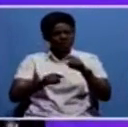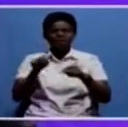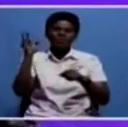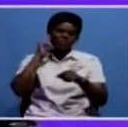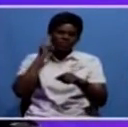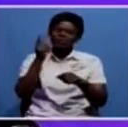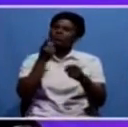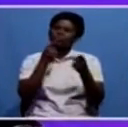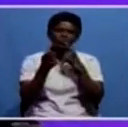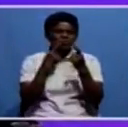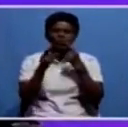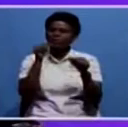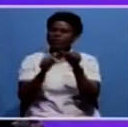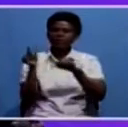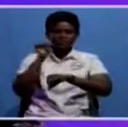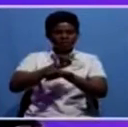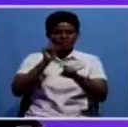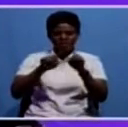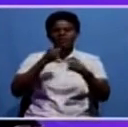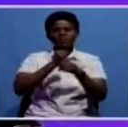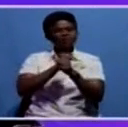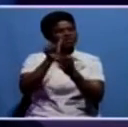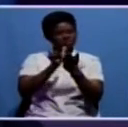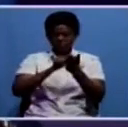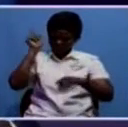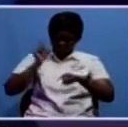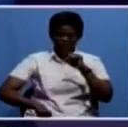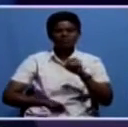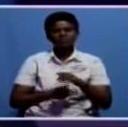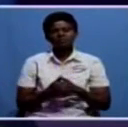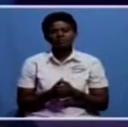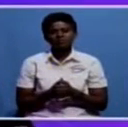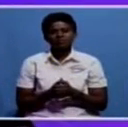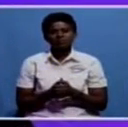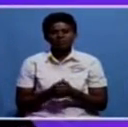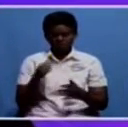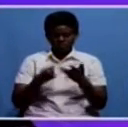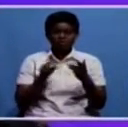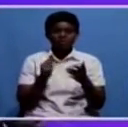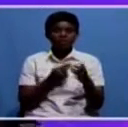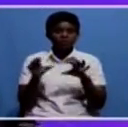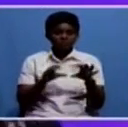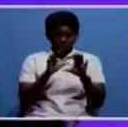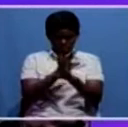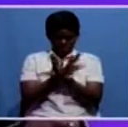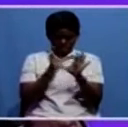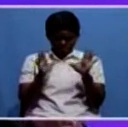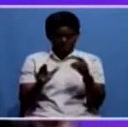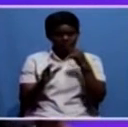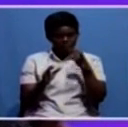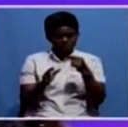every day, but they will not create a law. Hoping you would listen to them. But that's what we did. The Zambians said